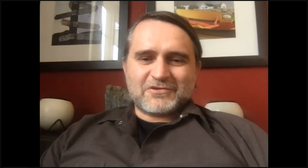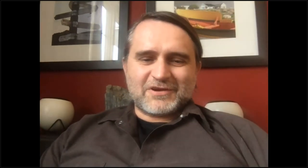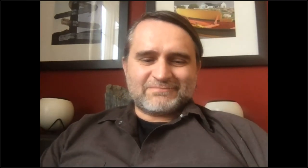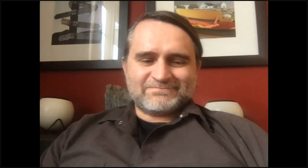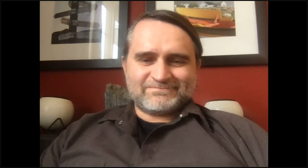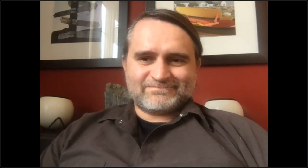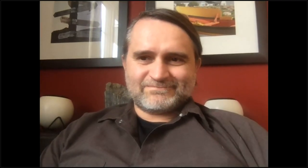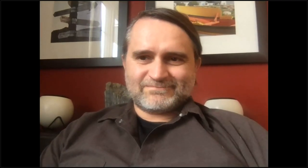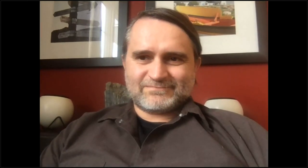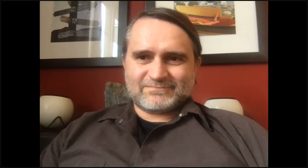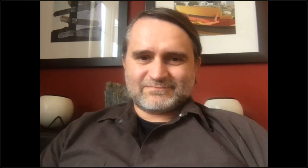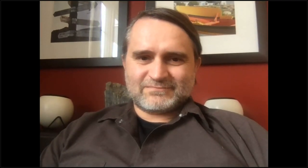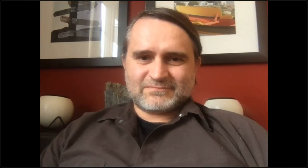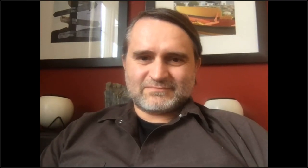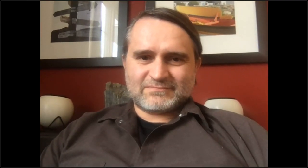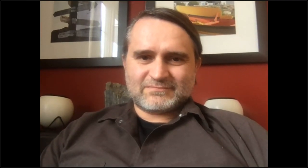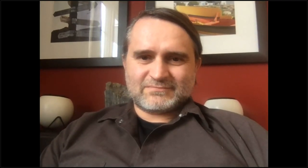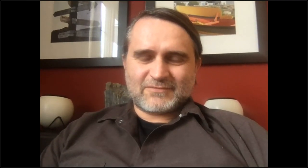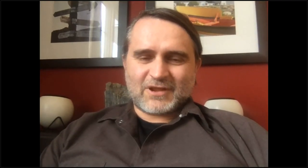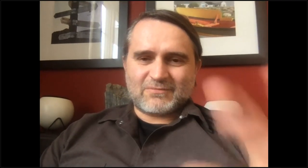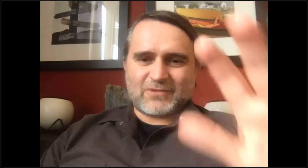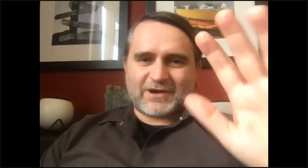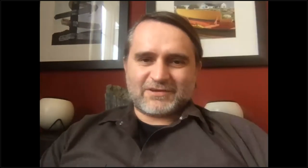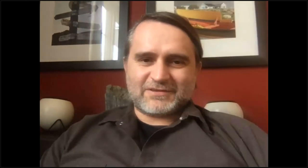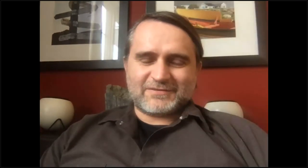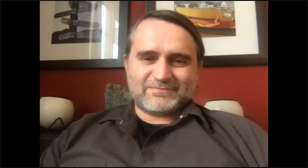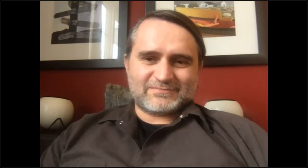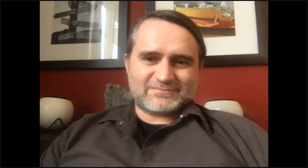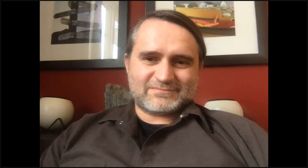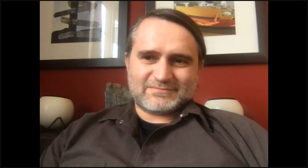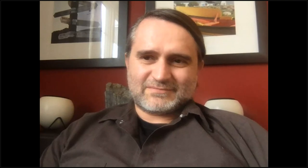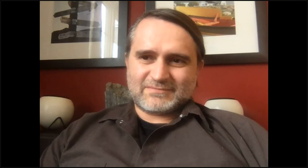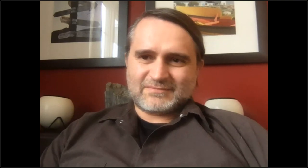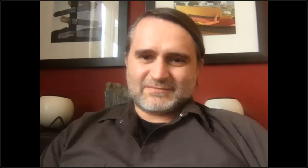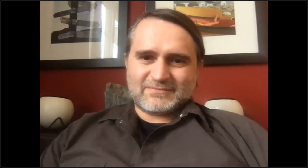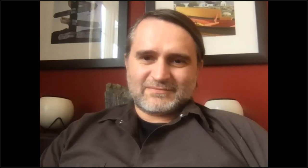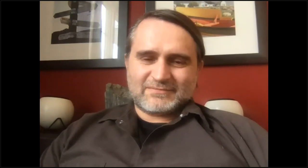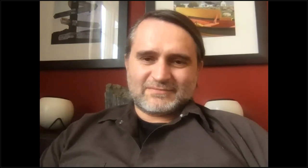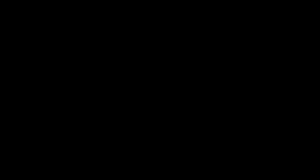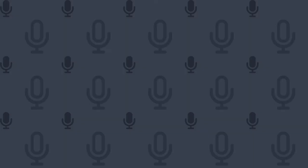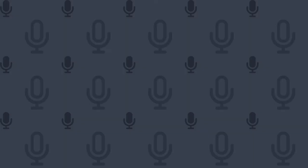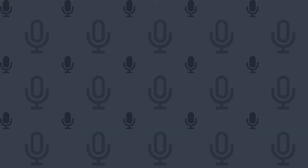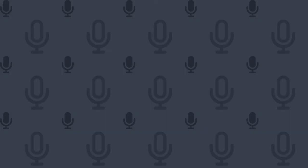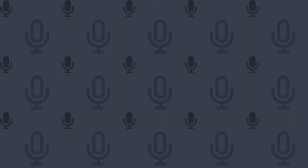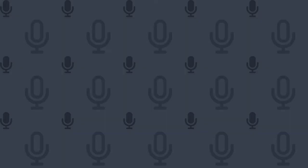Thank you, Colleen. Bye, David. Bye-bye.